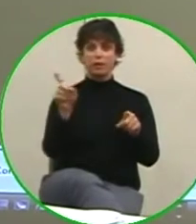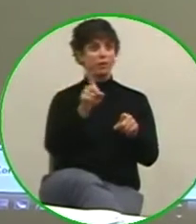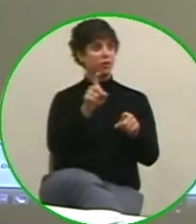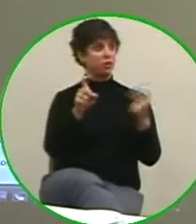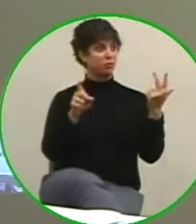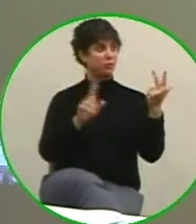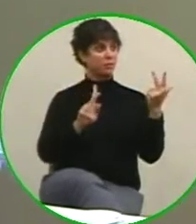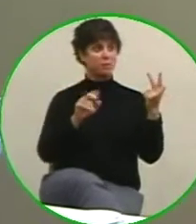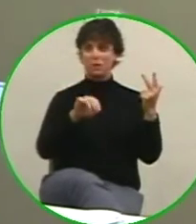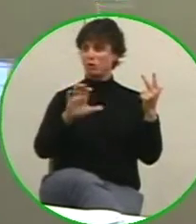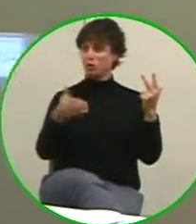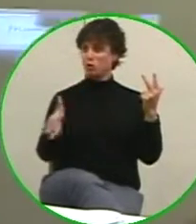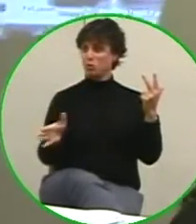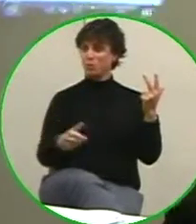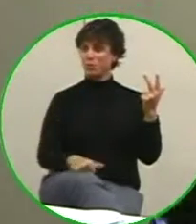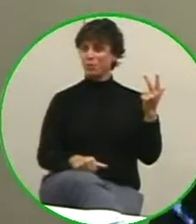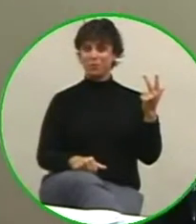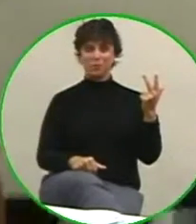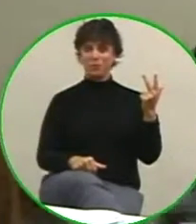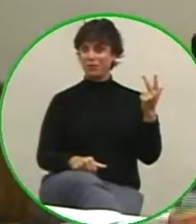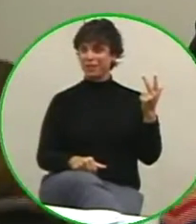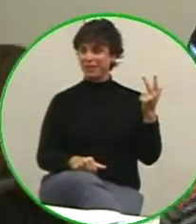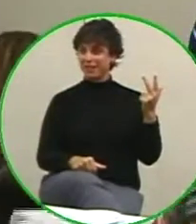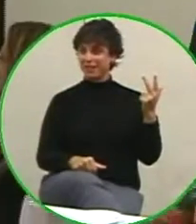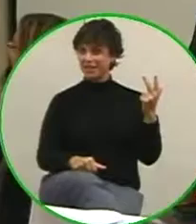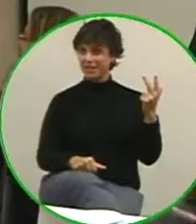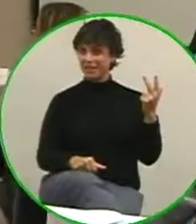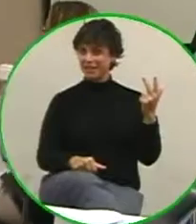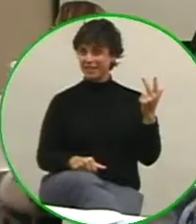3 people in the room.